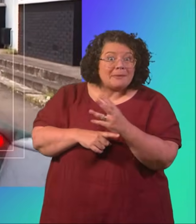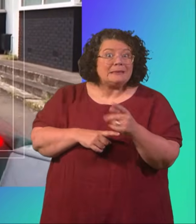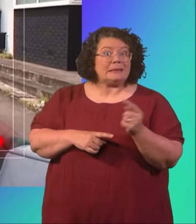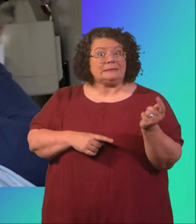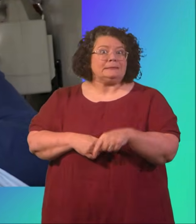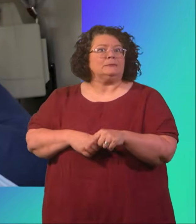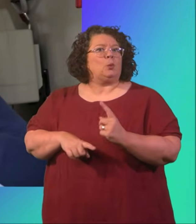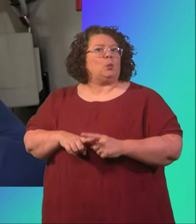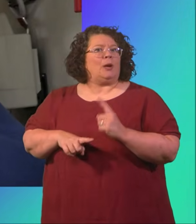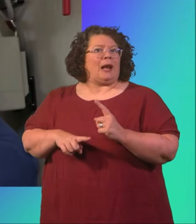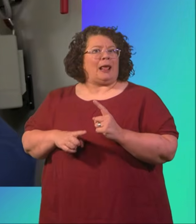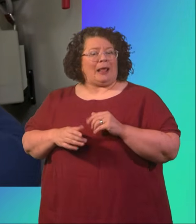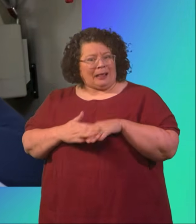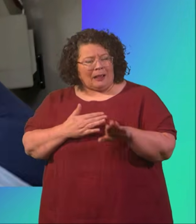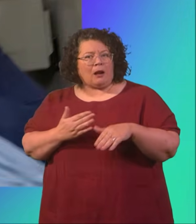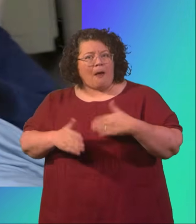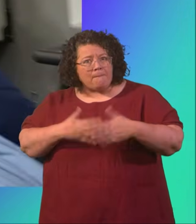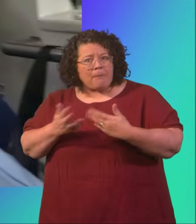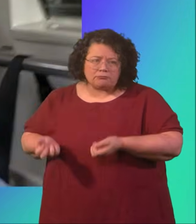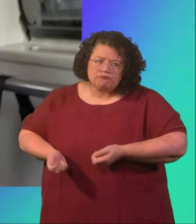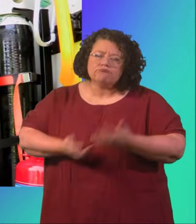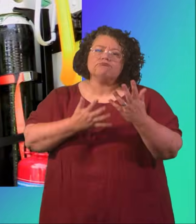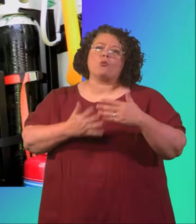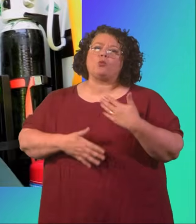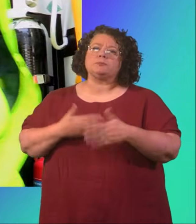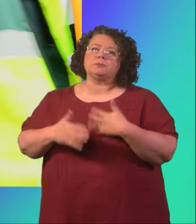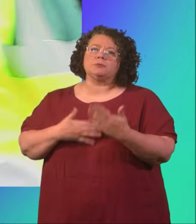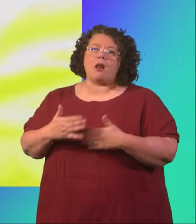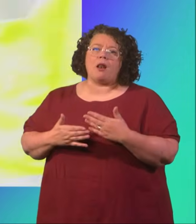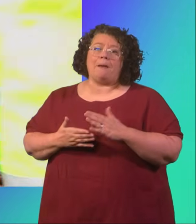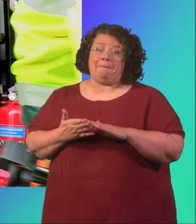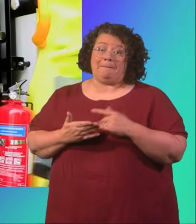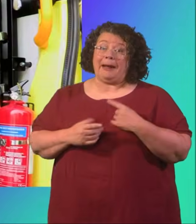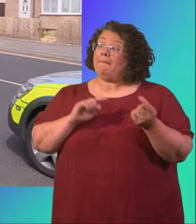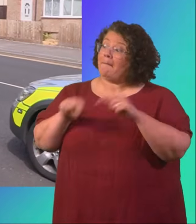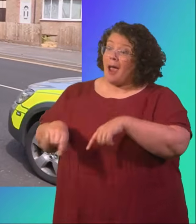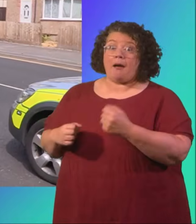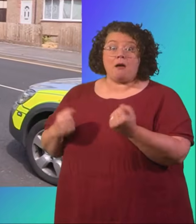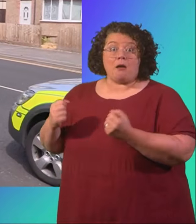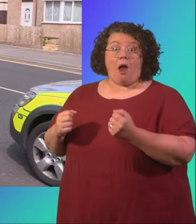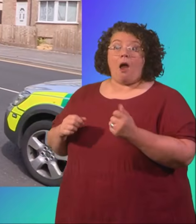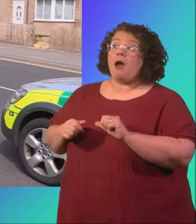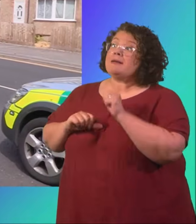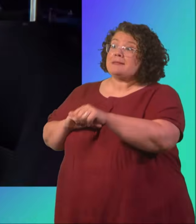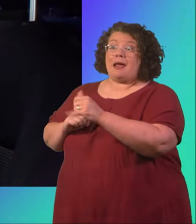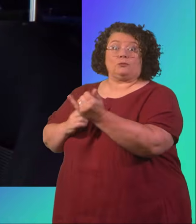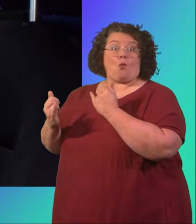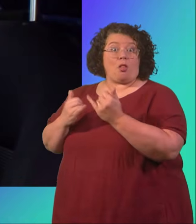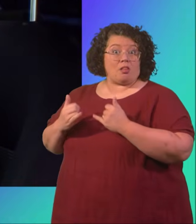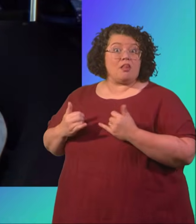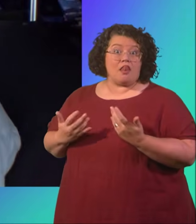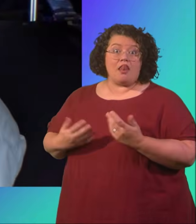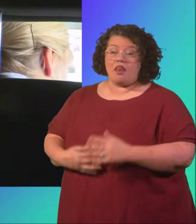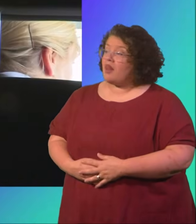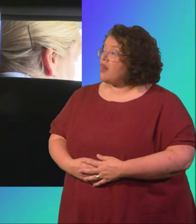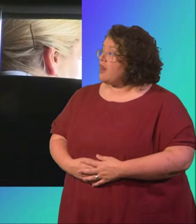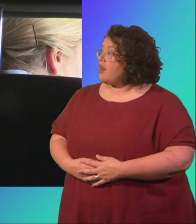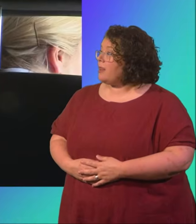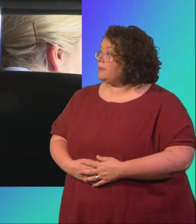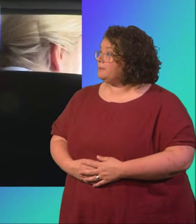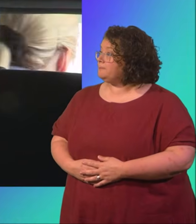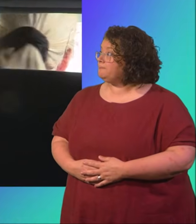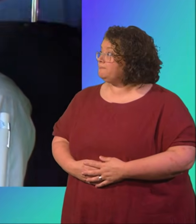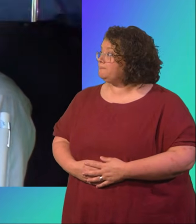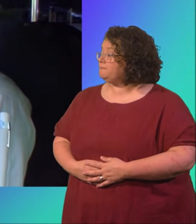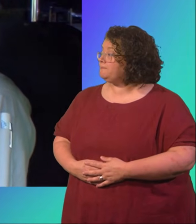got into an ambulance, she'll be on the way to hospital. Which means it's time for us to get back in the car, ready for when the next call comes in.